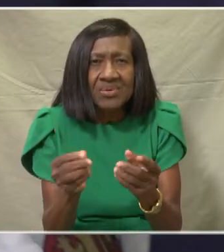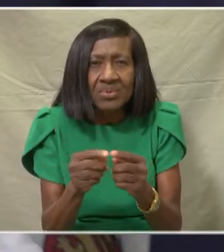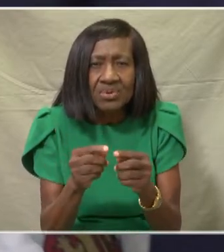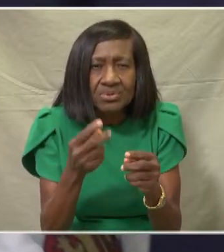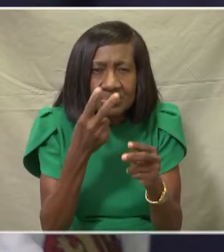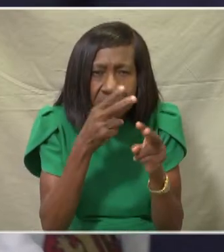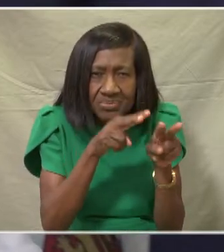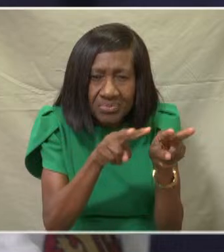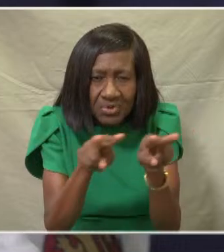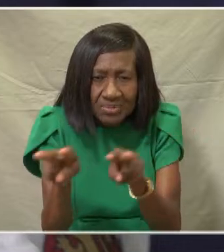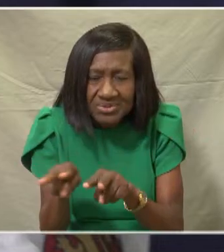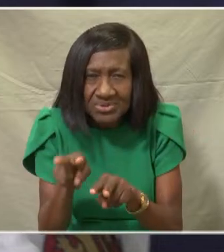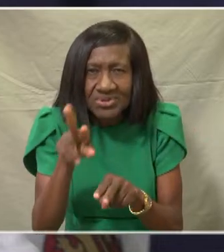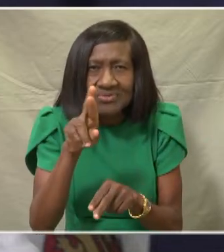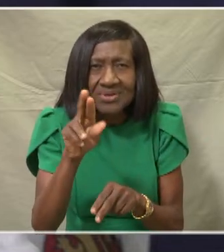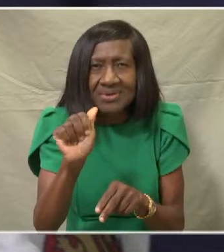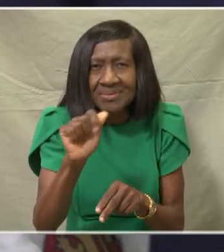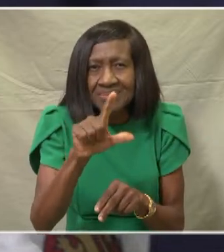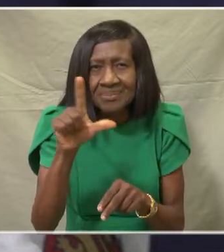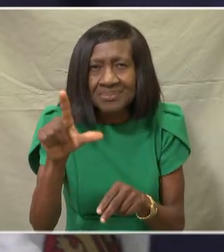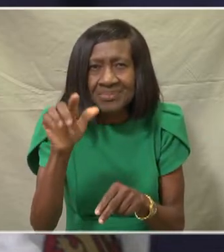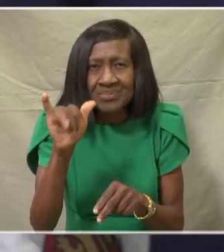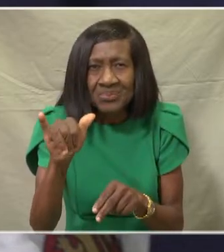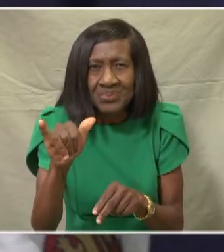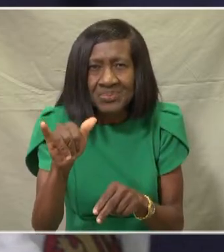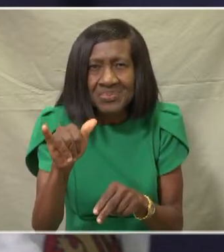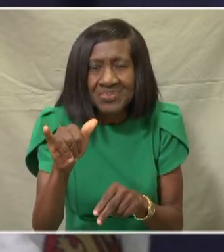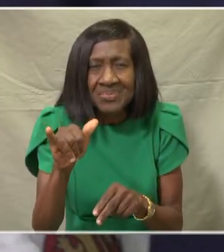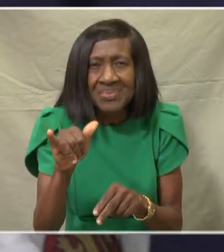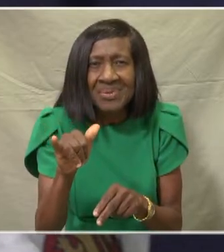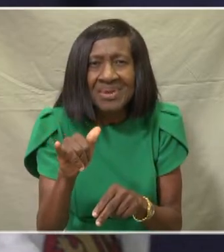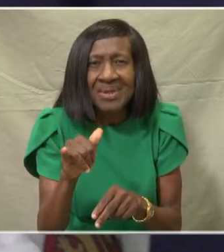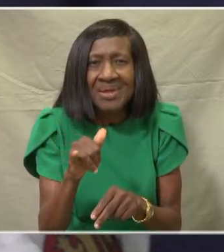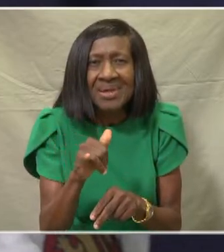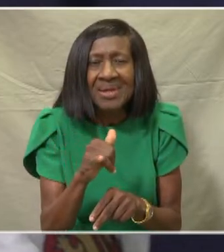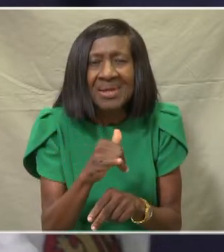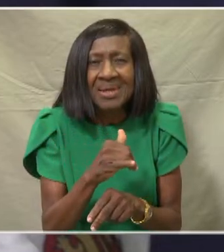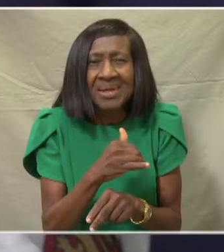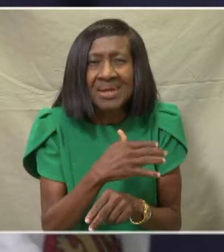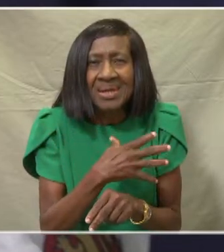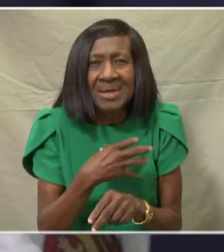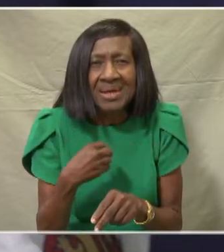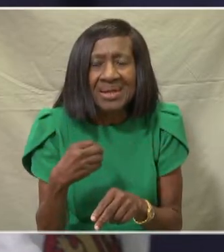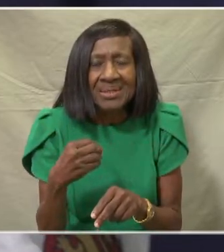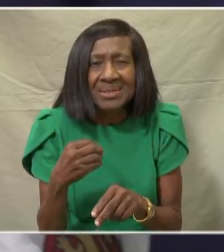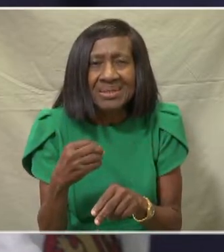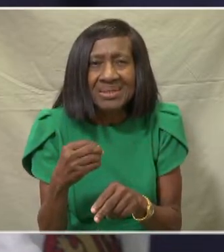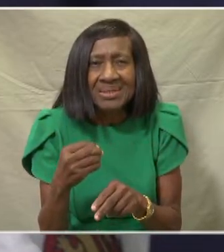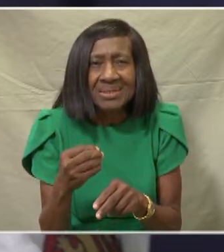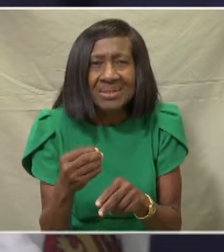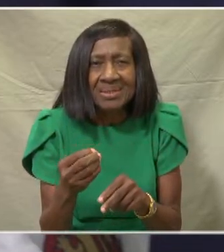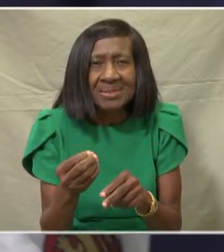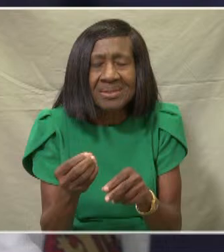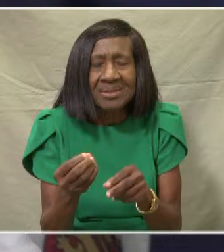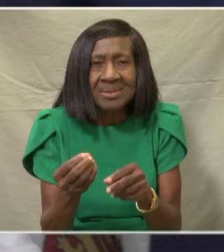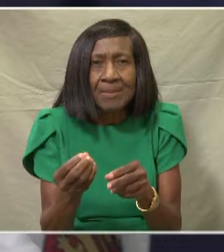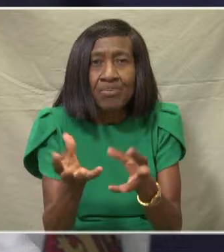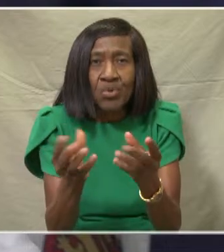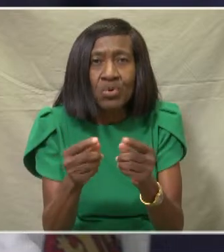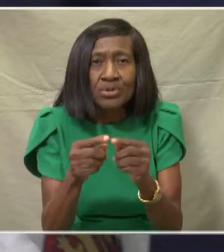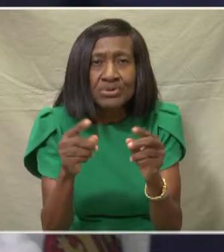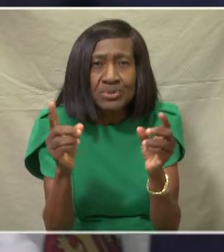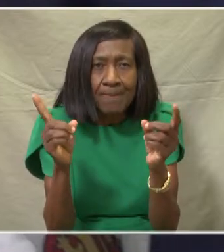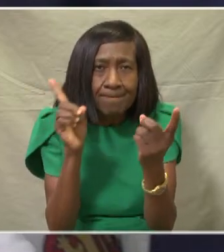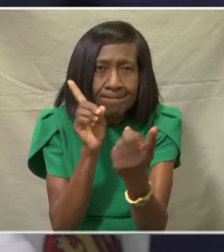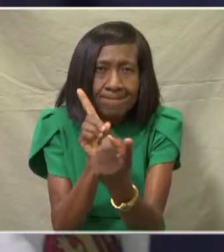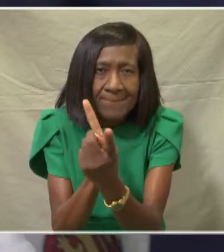rallies in the run-up to the election day. We also plan and have arranged to meet a wide range of civil society groups